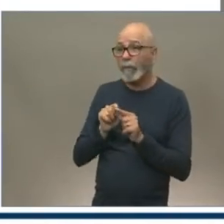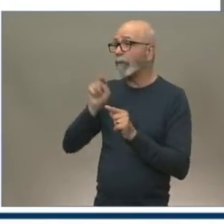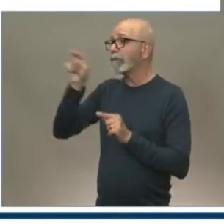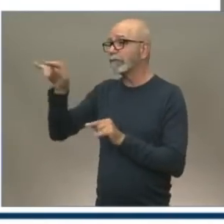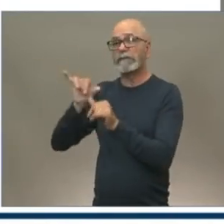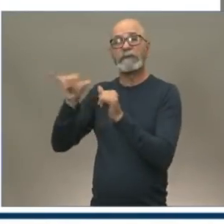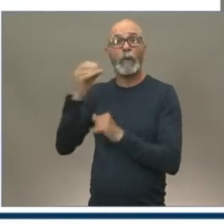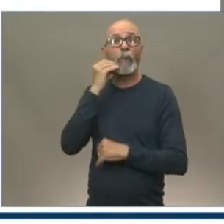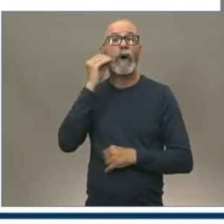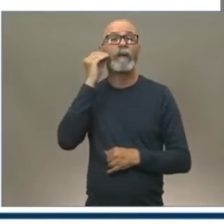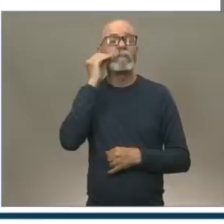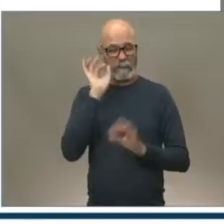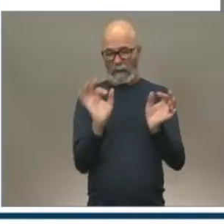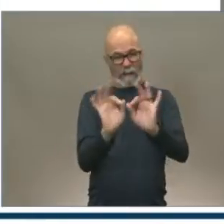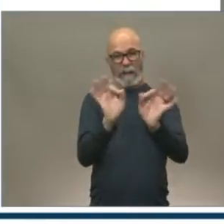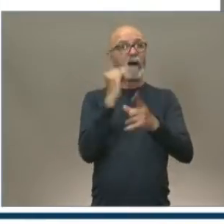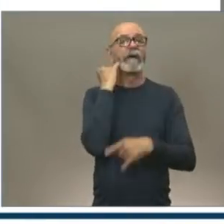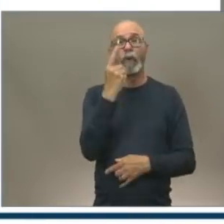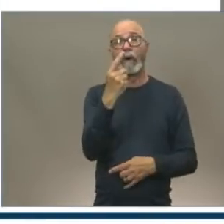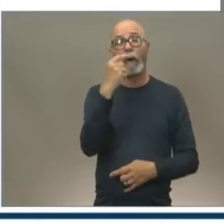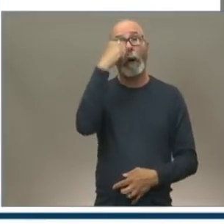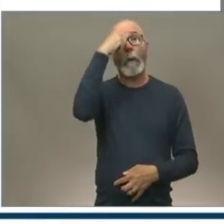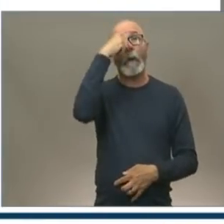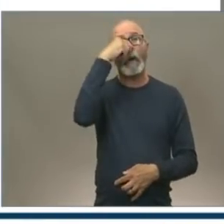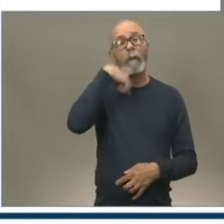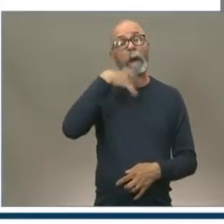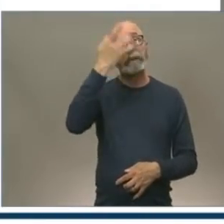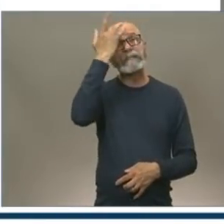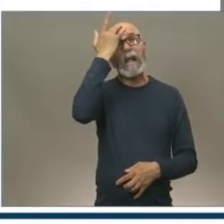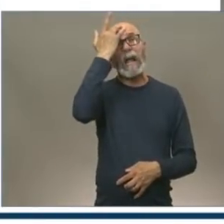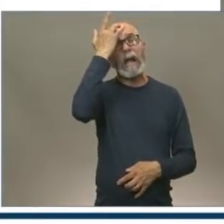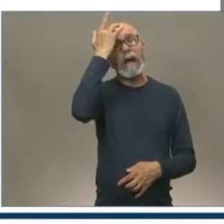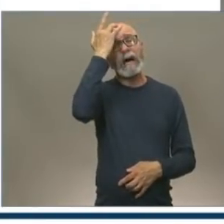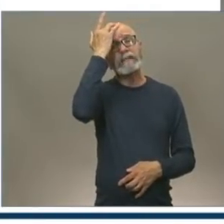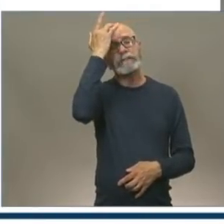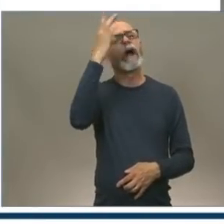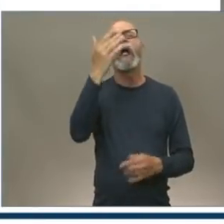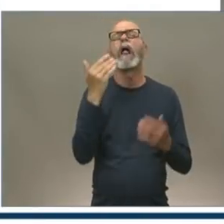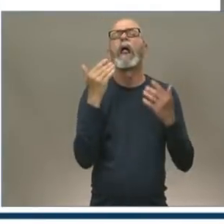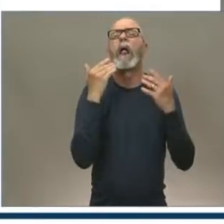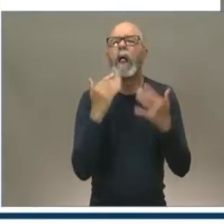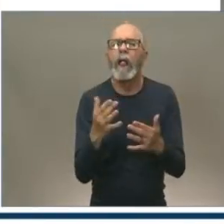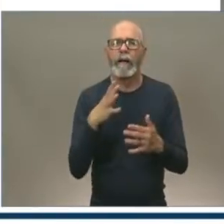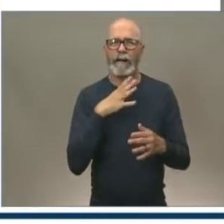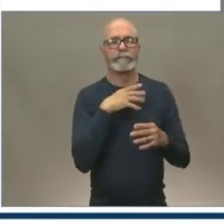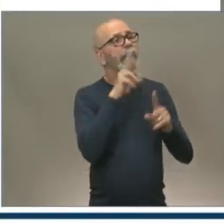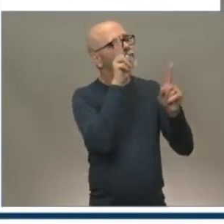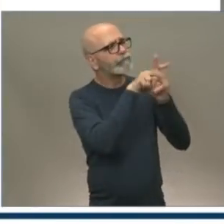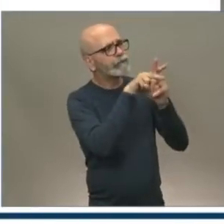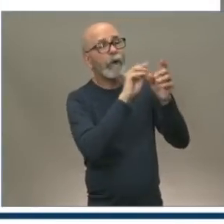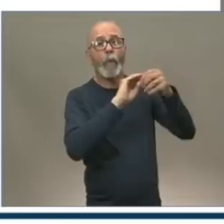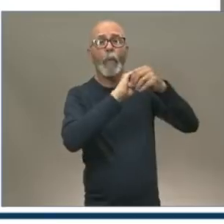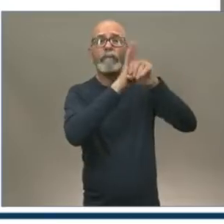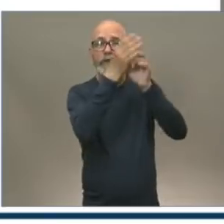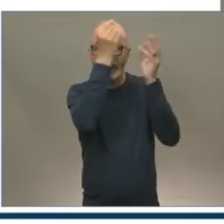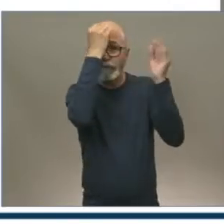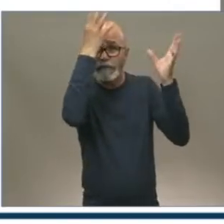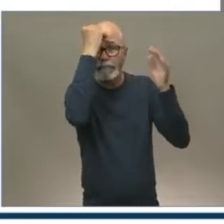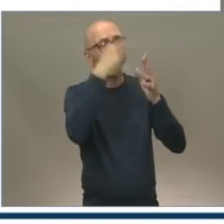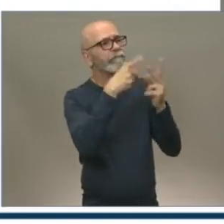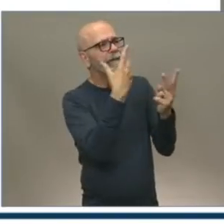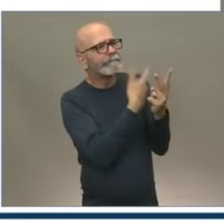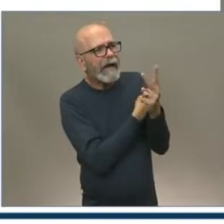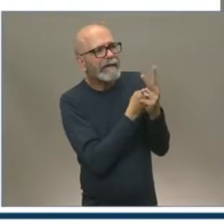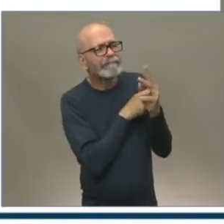And please book an appointment to get your COVID-19 vaccine as soon as you are eligible. The closer we get to population immunity